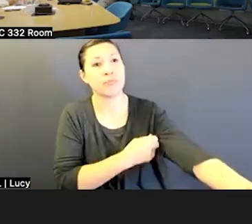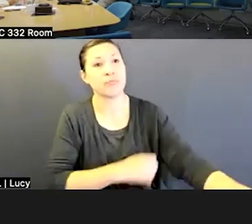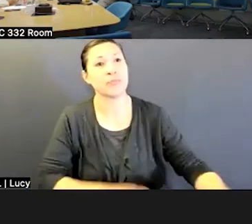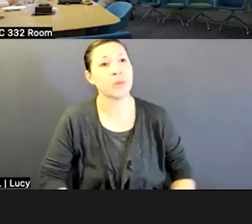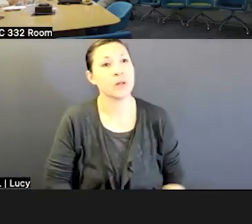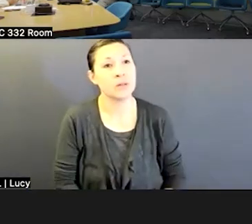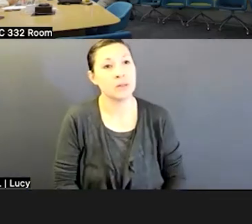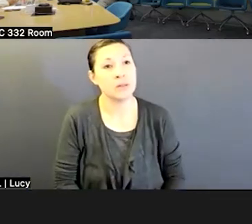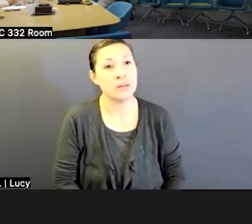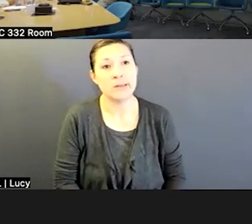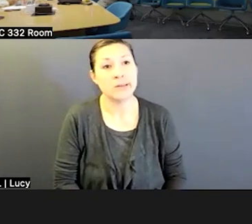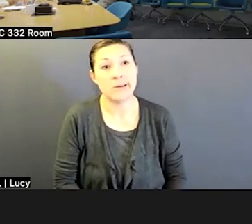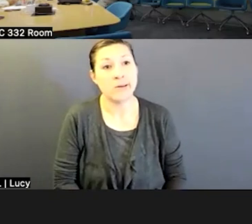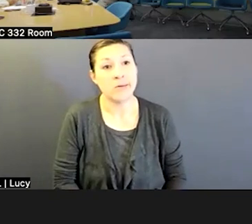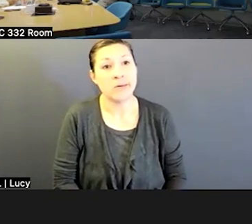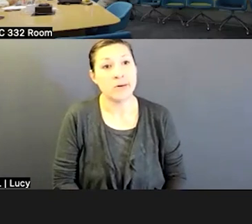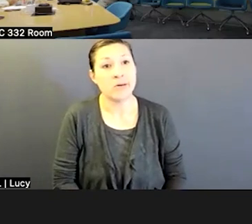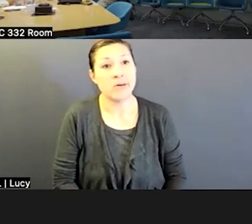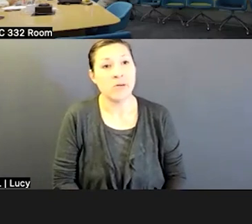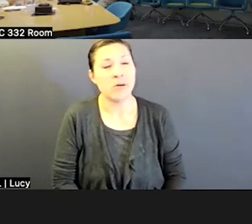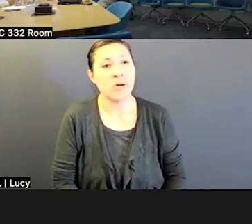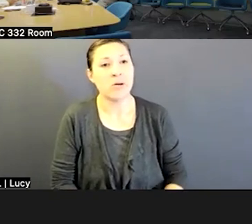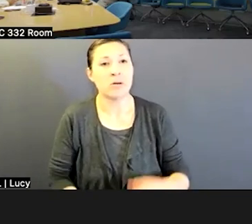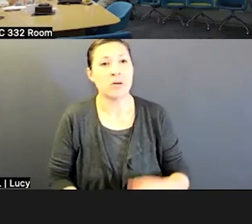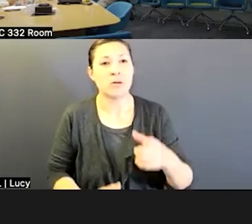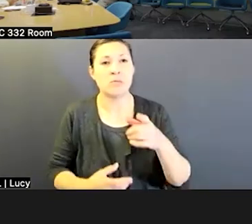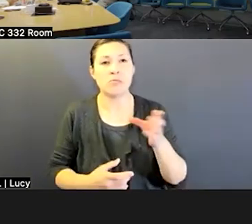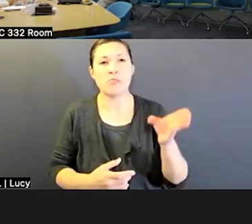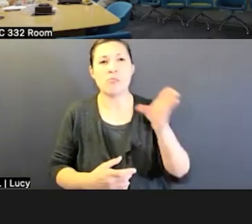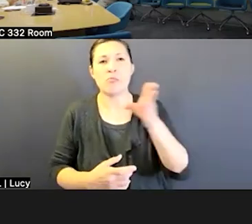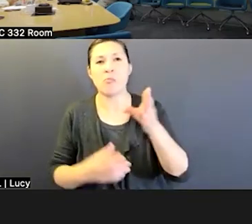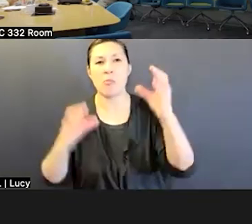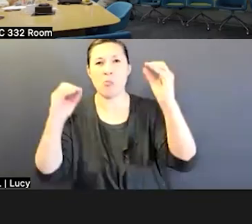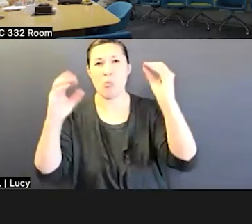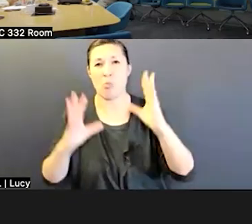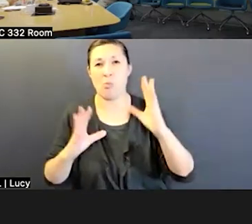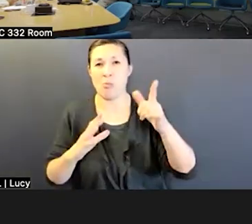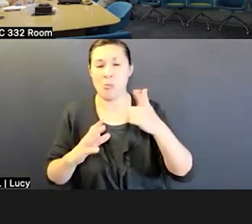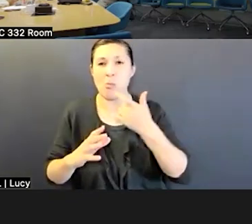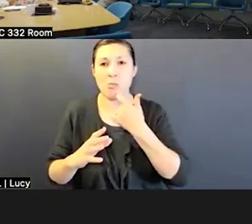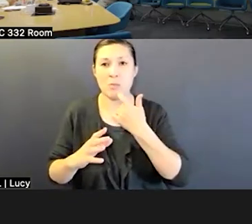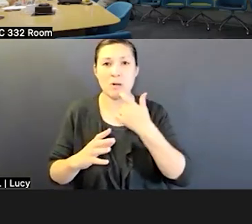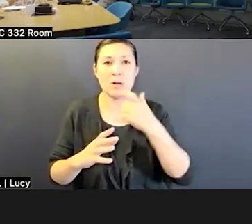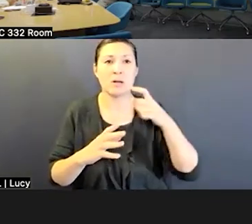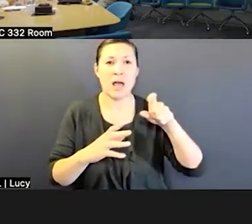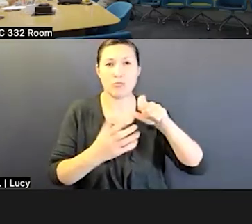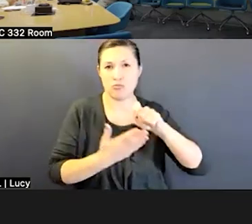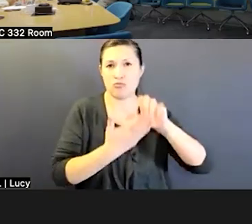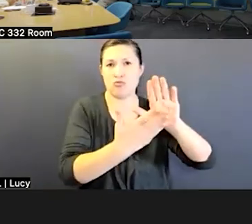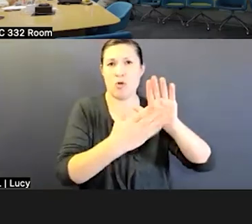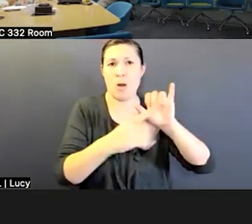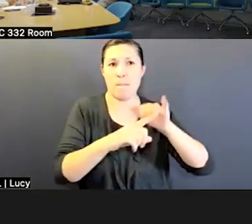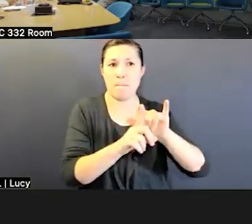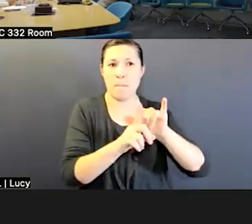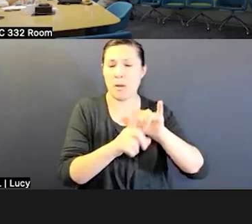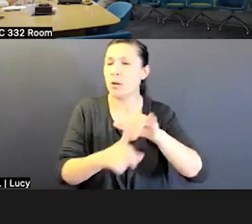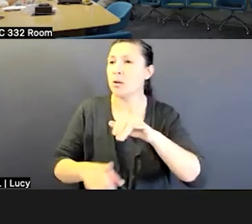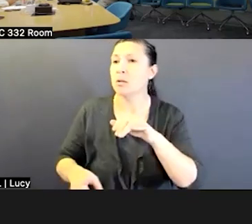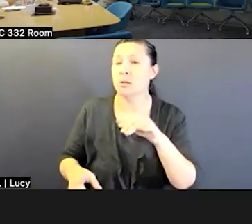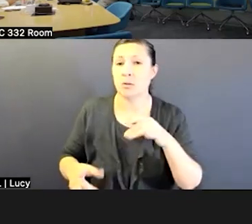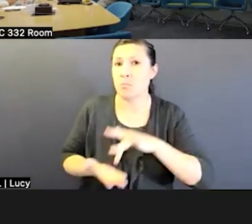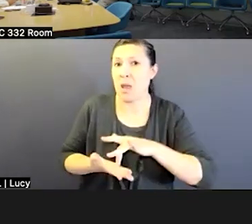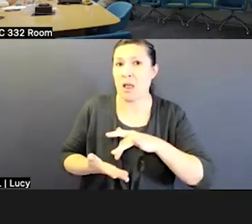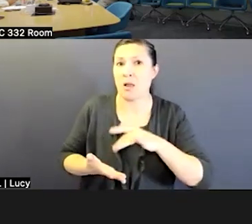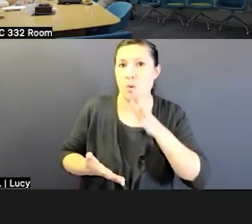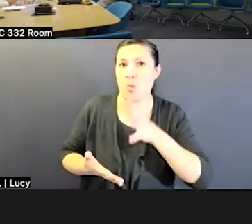But so this going back to the point, you do have to address bullying. Oh, 100%. But I'm saying Yeah. mainstreaming or not is